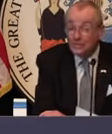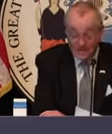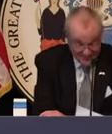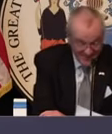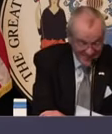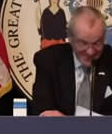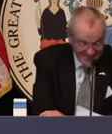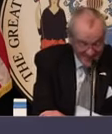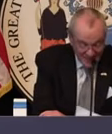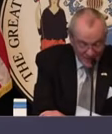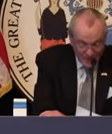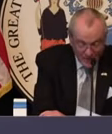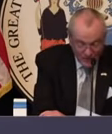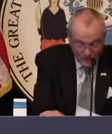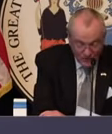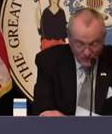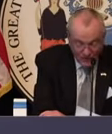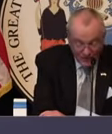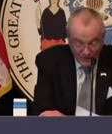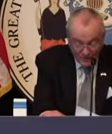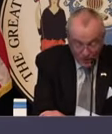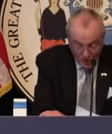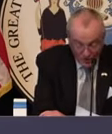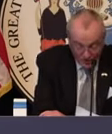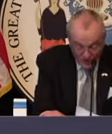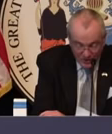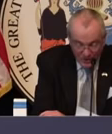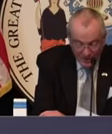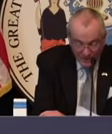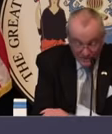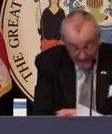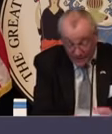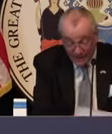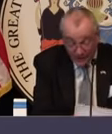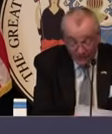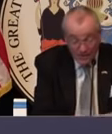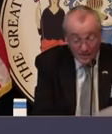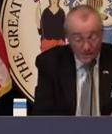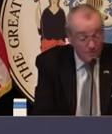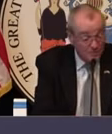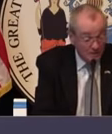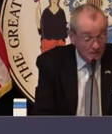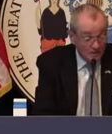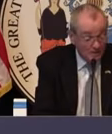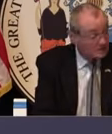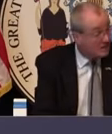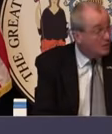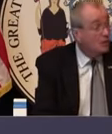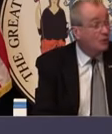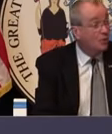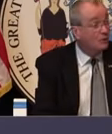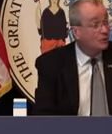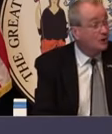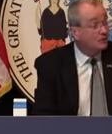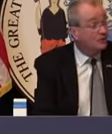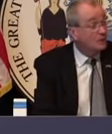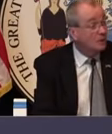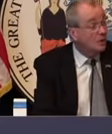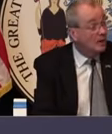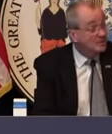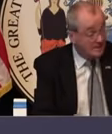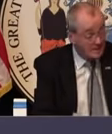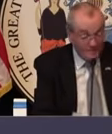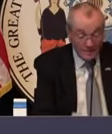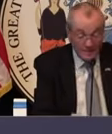across the street. Together they would have two sons, Charles Jr. and Doug, and I also had the honor of speaking with Doug, and Doug works for us